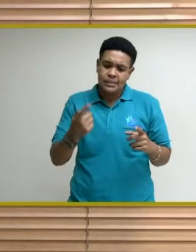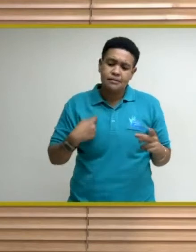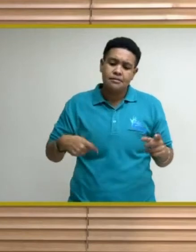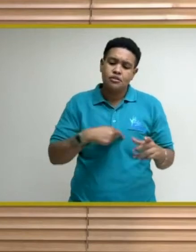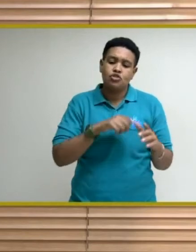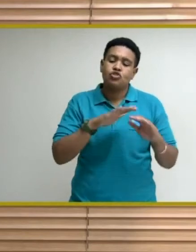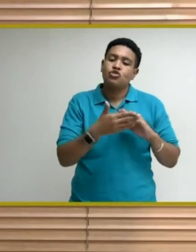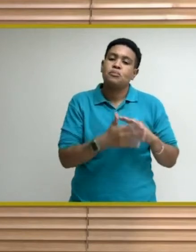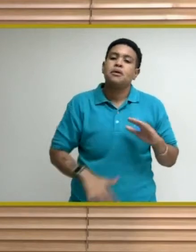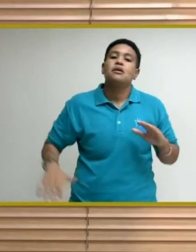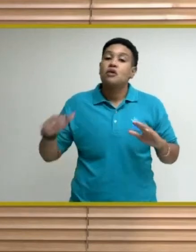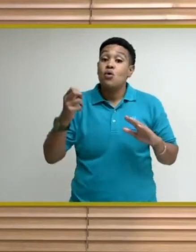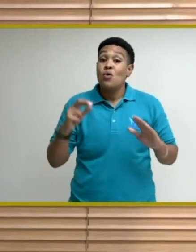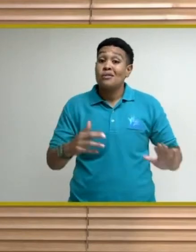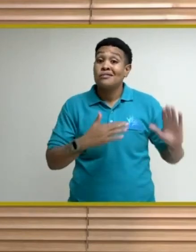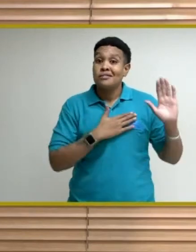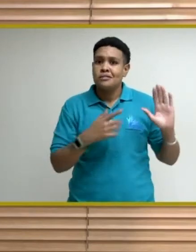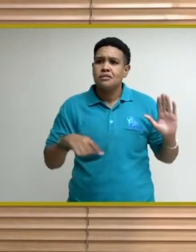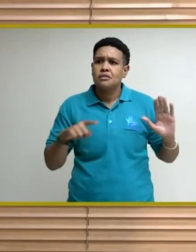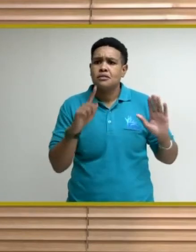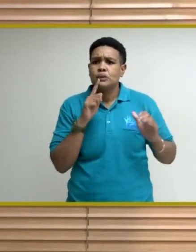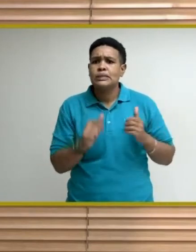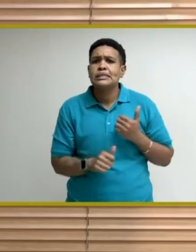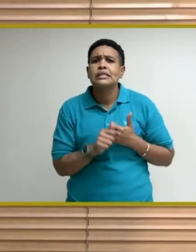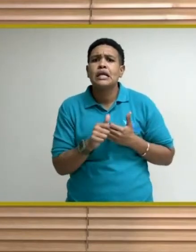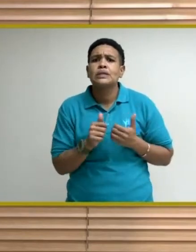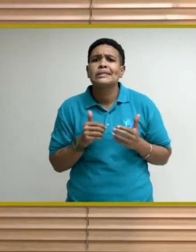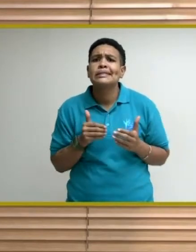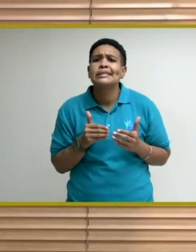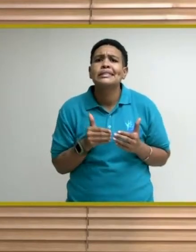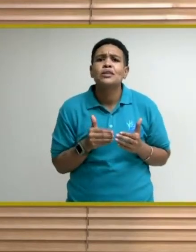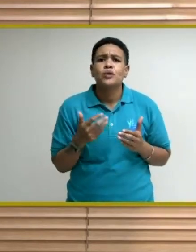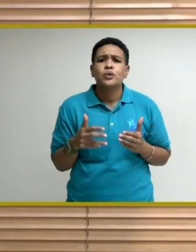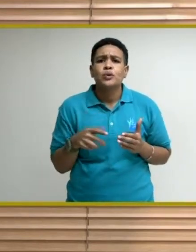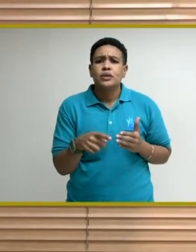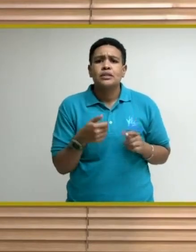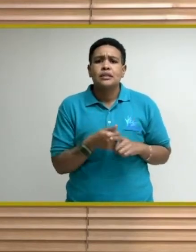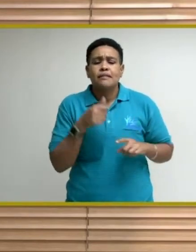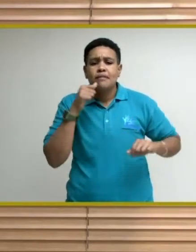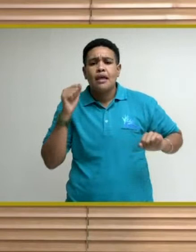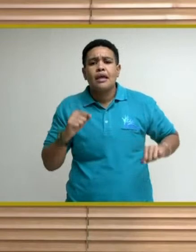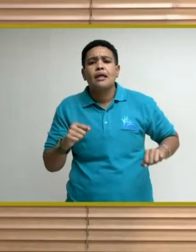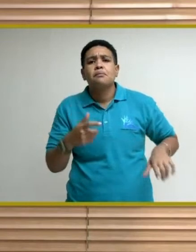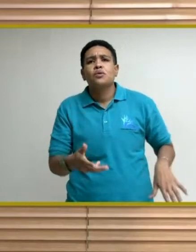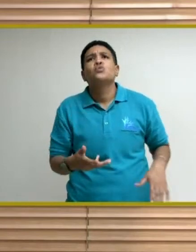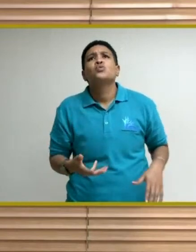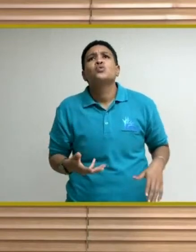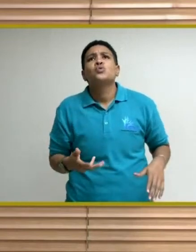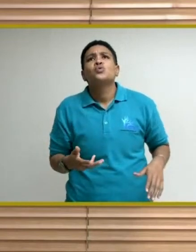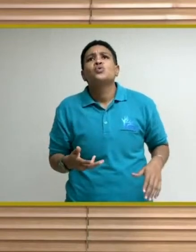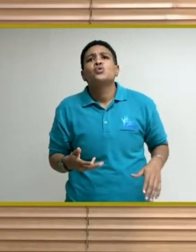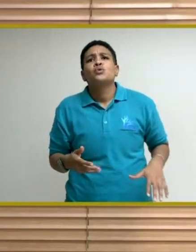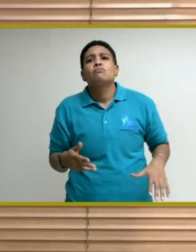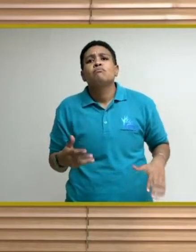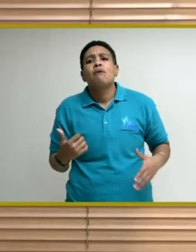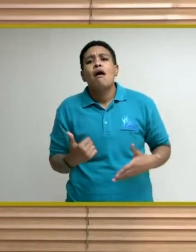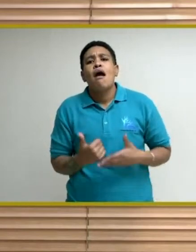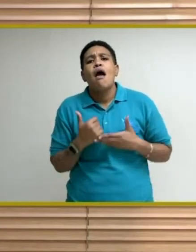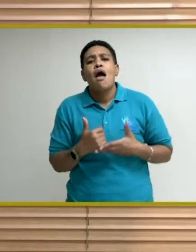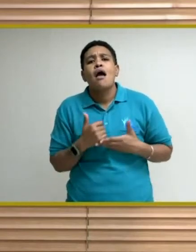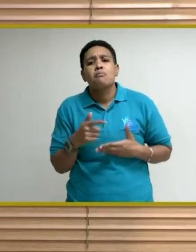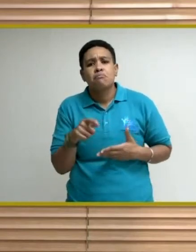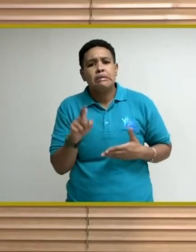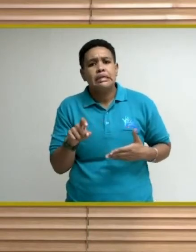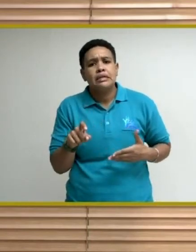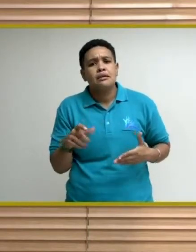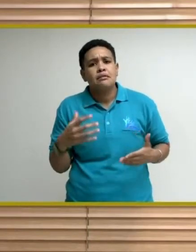country, our citizens, come dangerously close to not being able to get the help that they